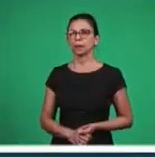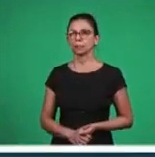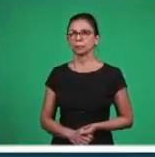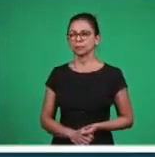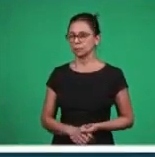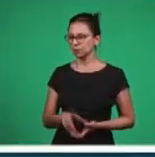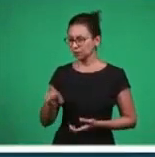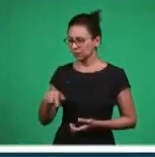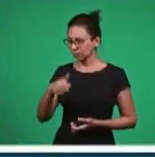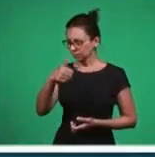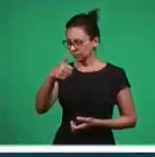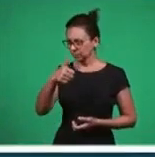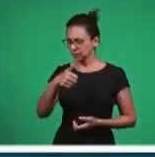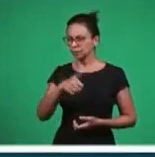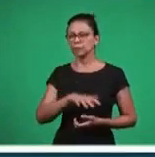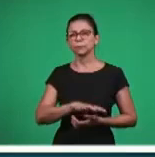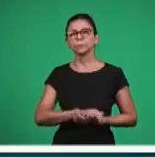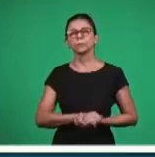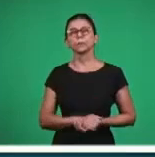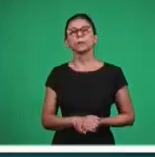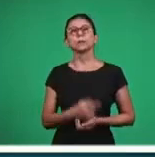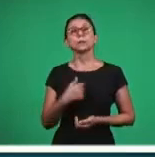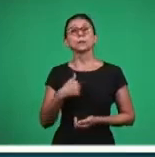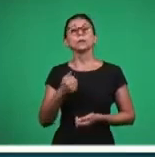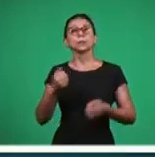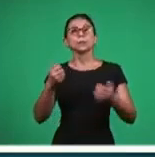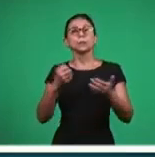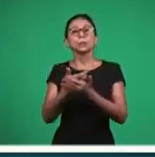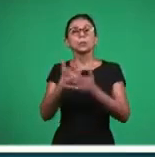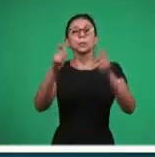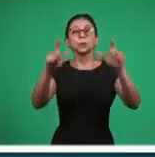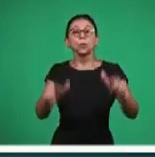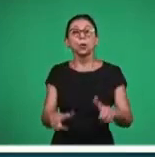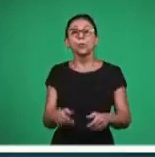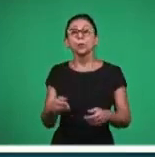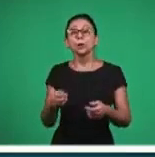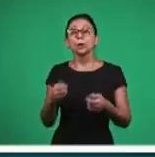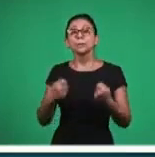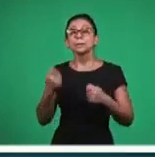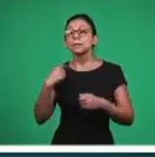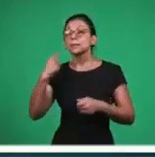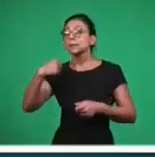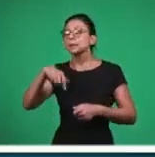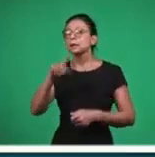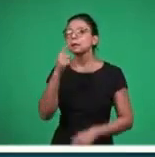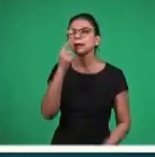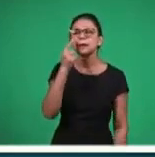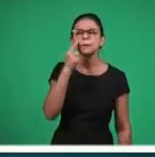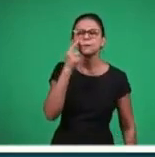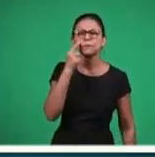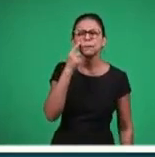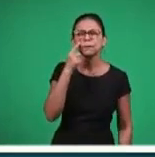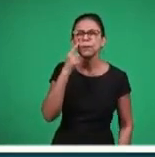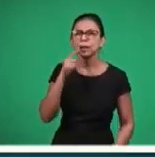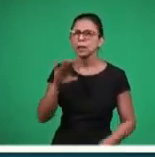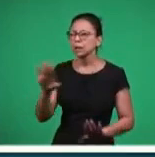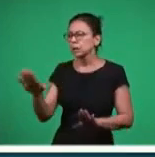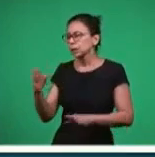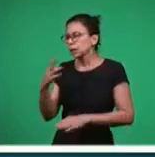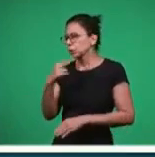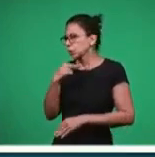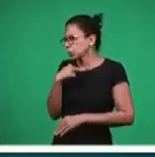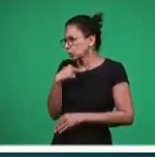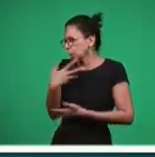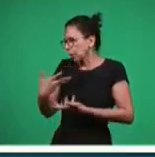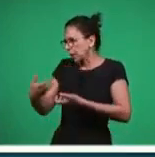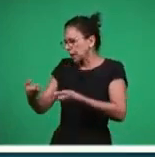so the first excuse, I bought a piece of ground and I must go and see it. I ask you